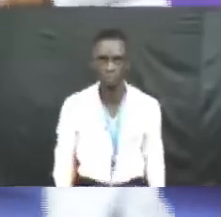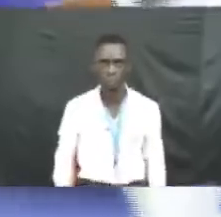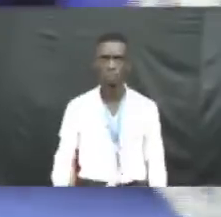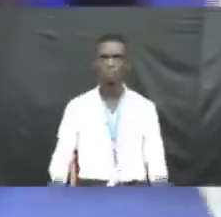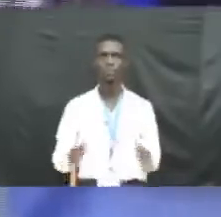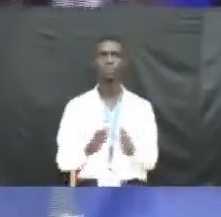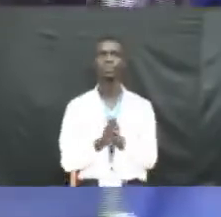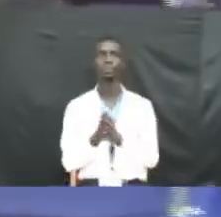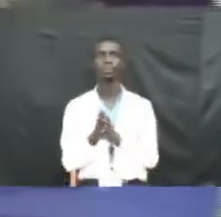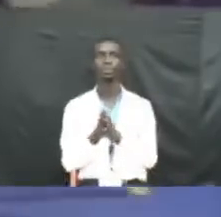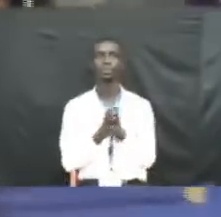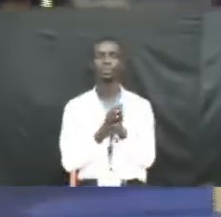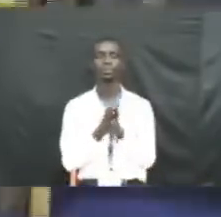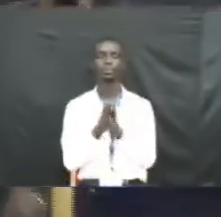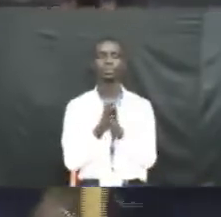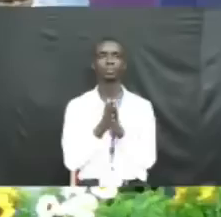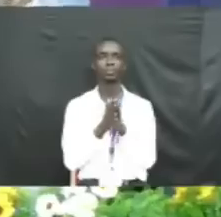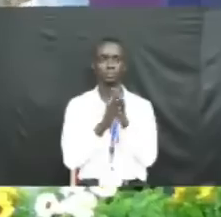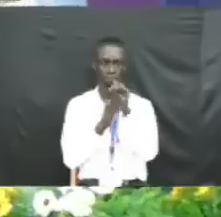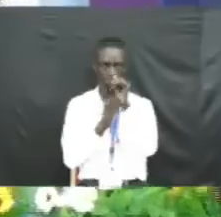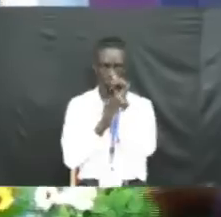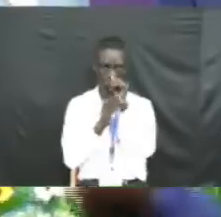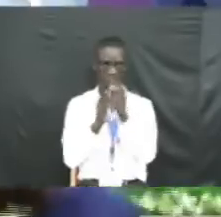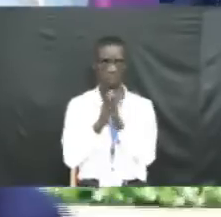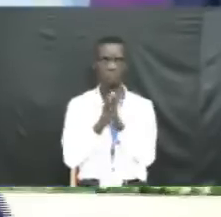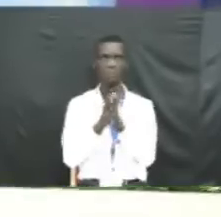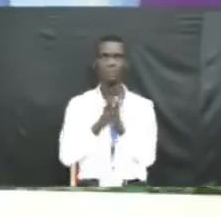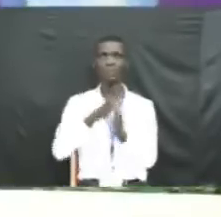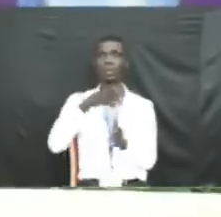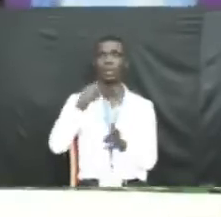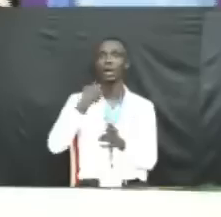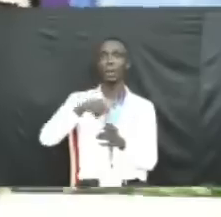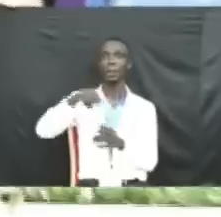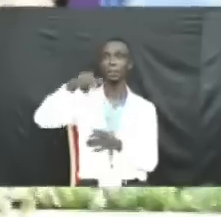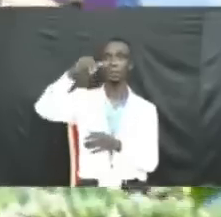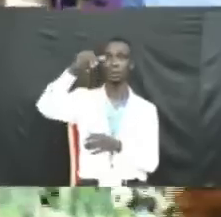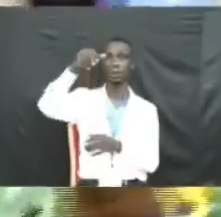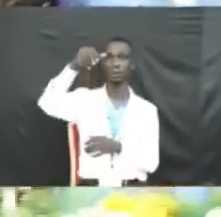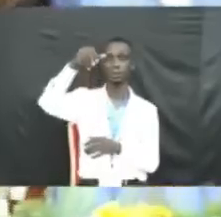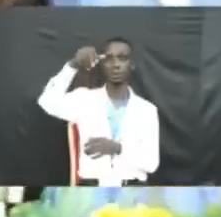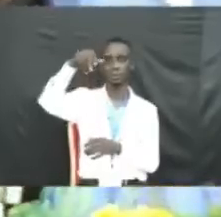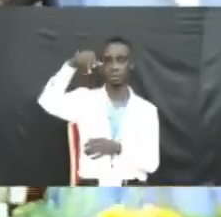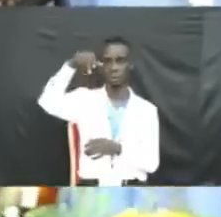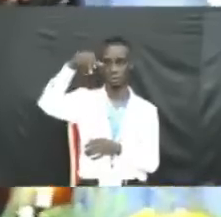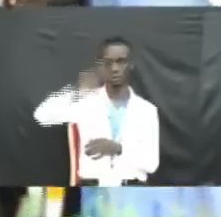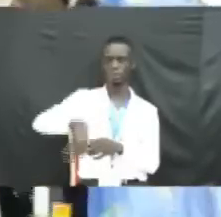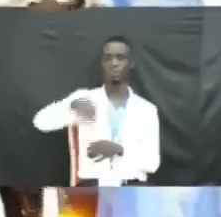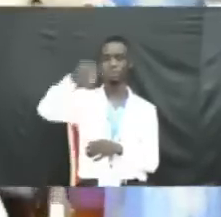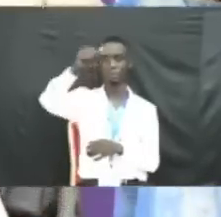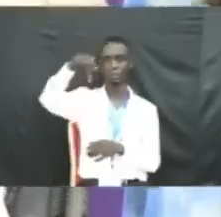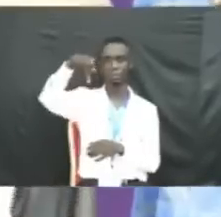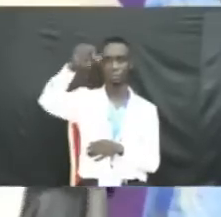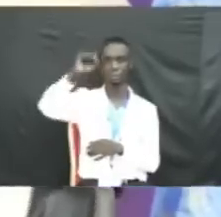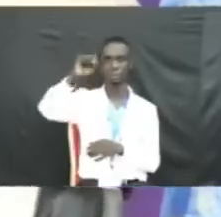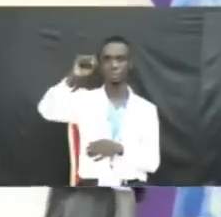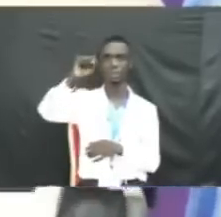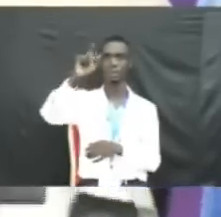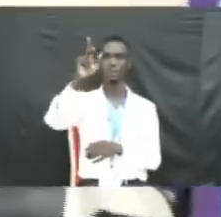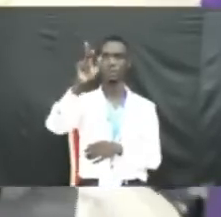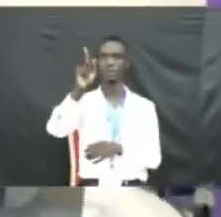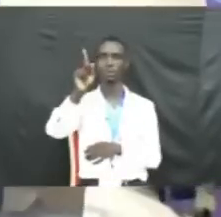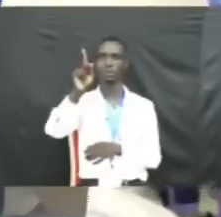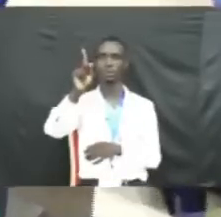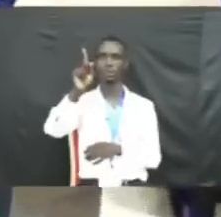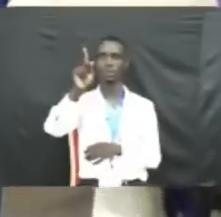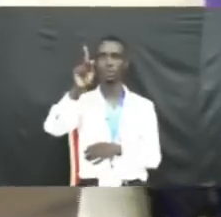our revered chairman Apostle Covenant Ata Kvoa also served for 40 years.